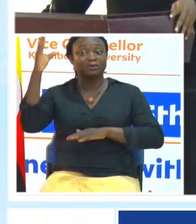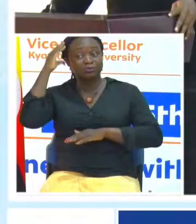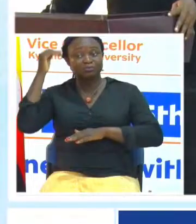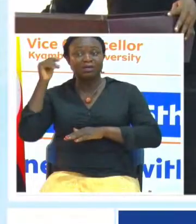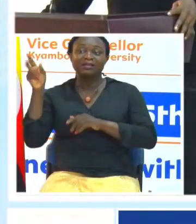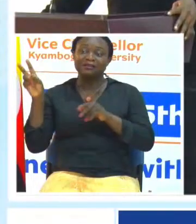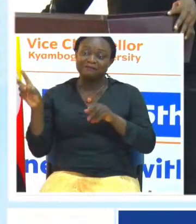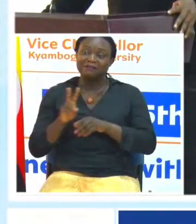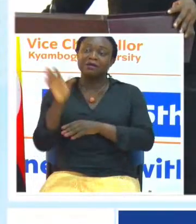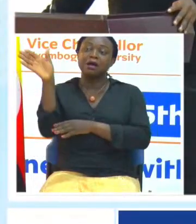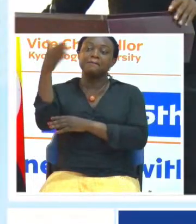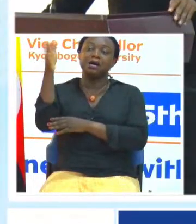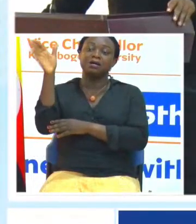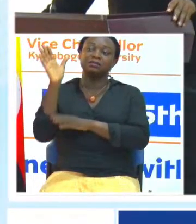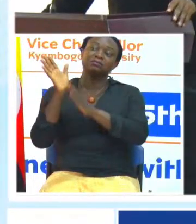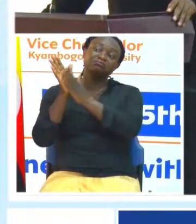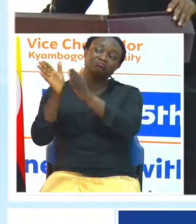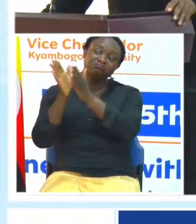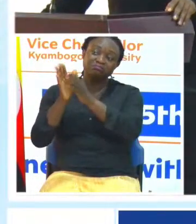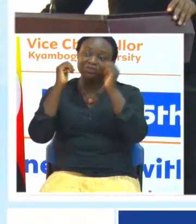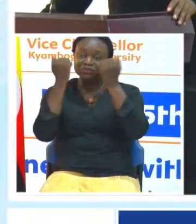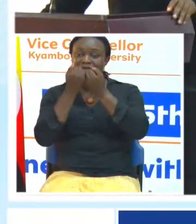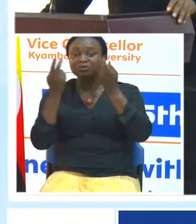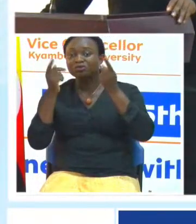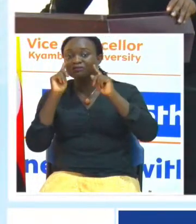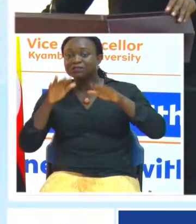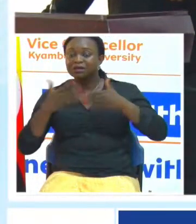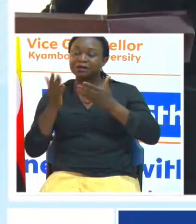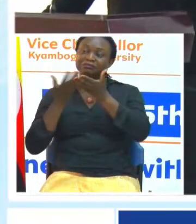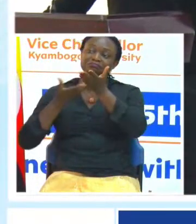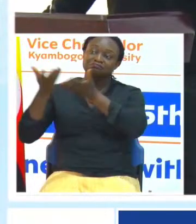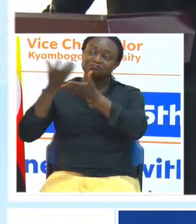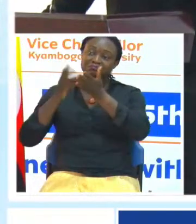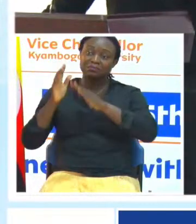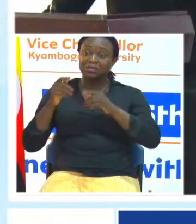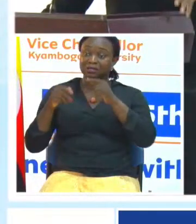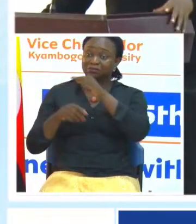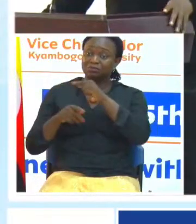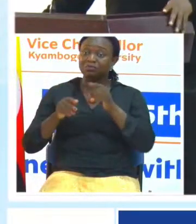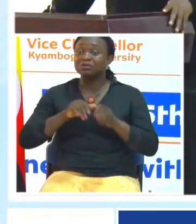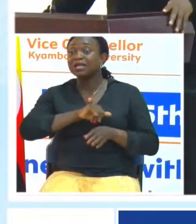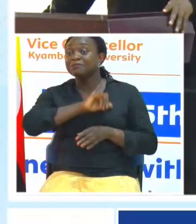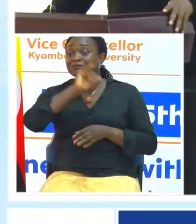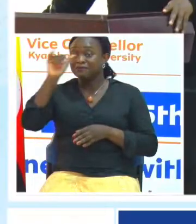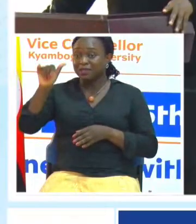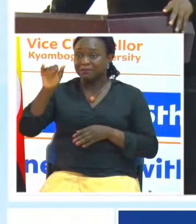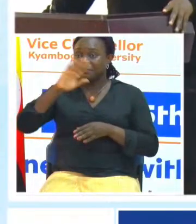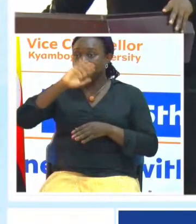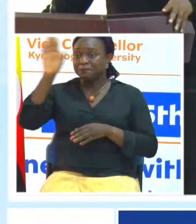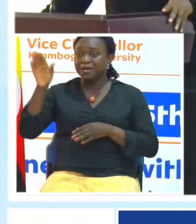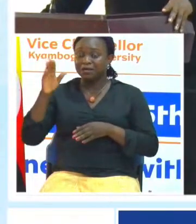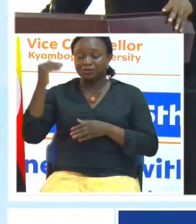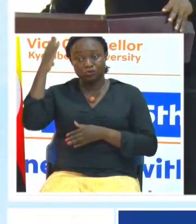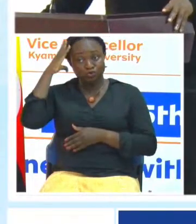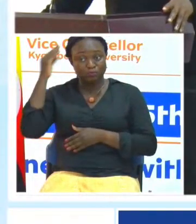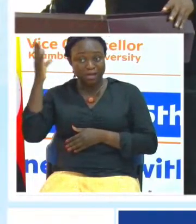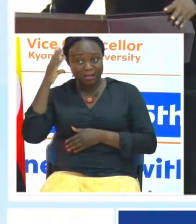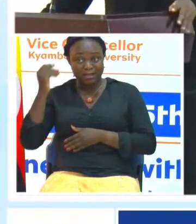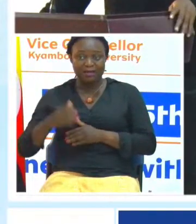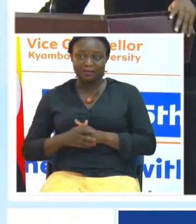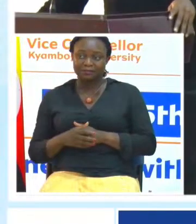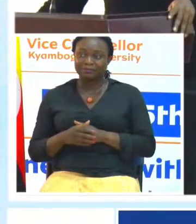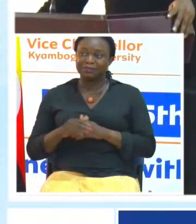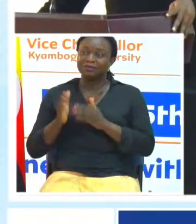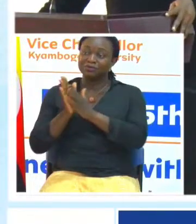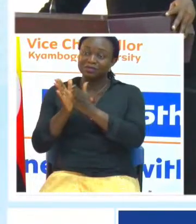countries, to Kyambogo University. When I go back to Somalia, I want to say that one of the